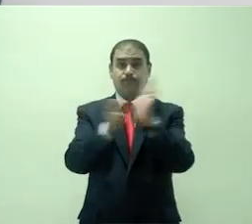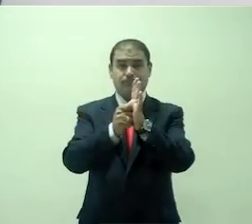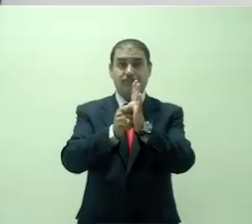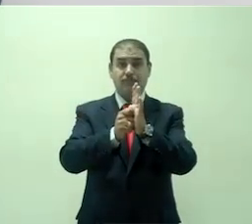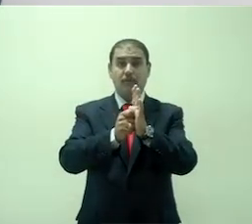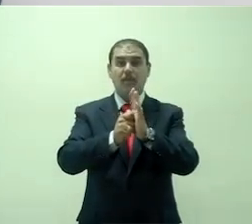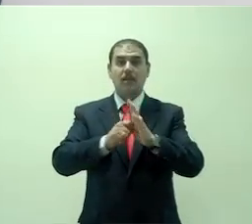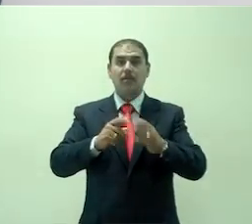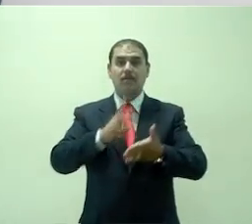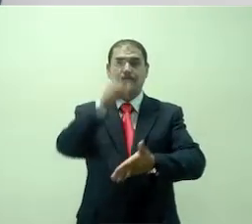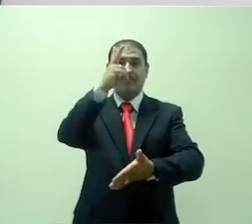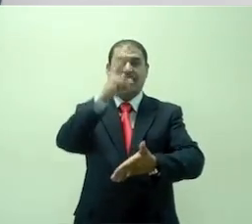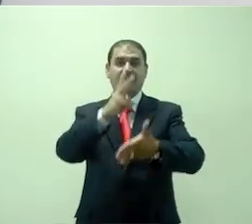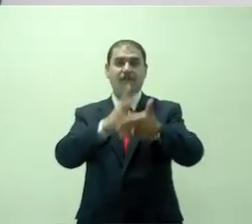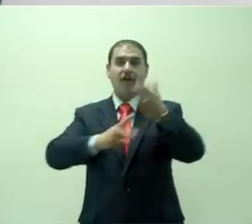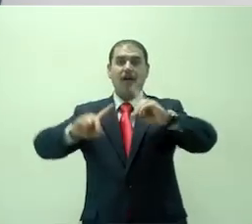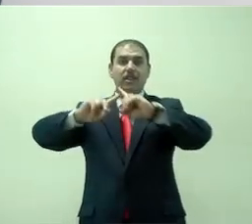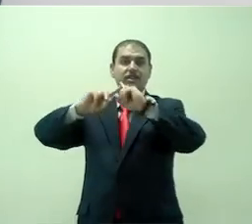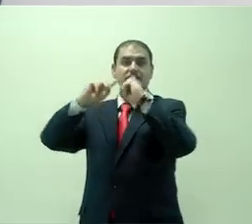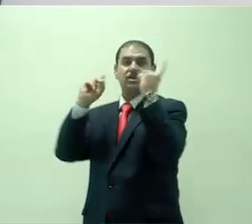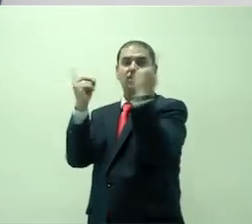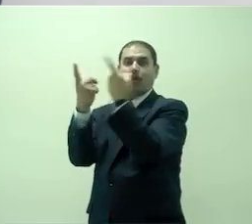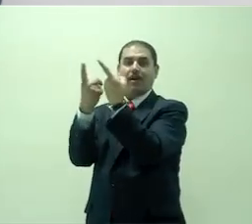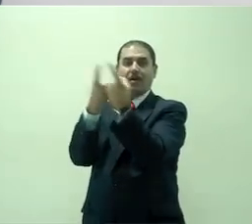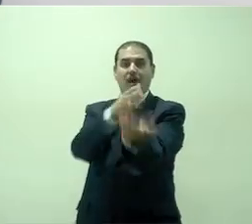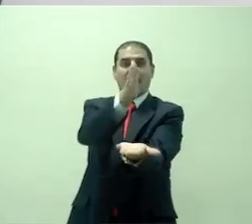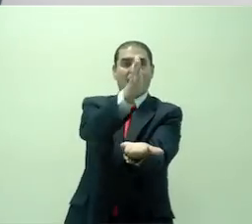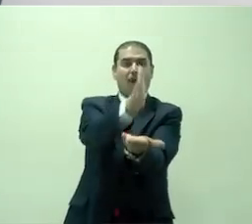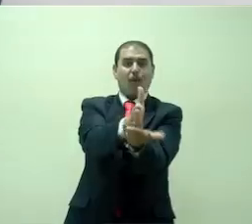indeed global intervention is the